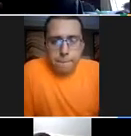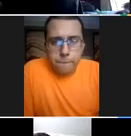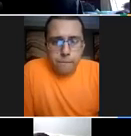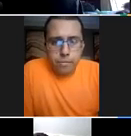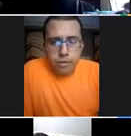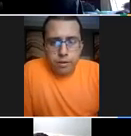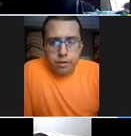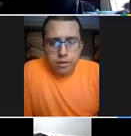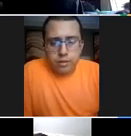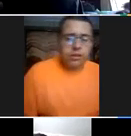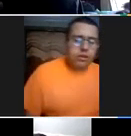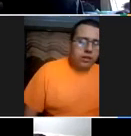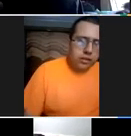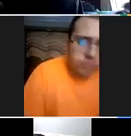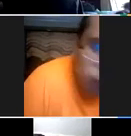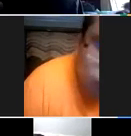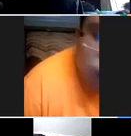I want to look in verse,